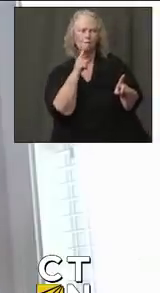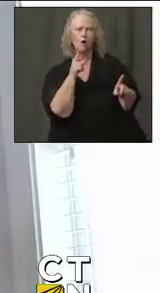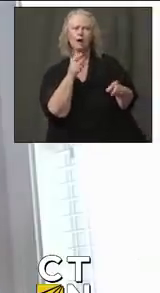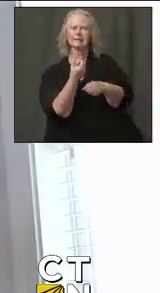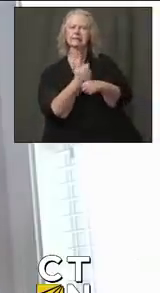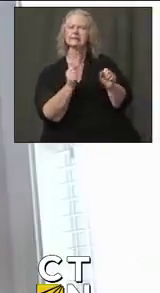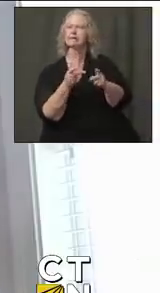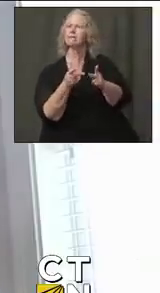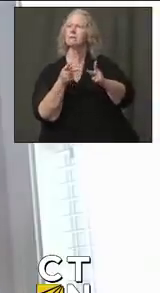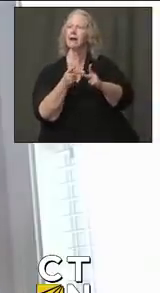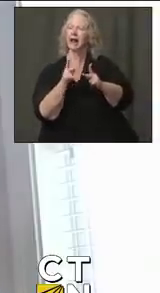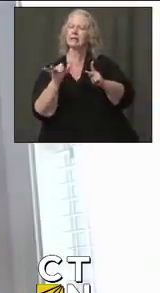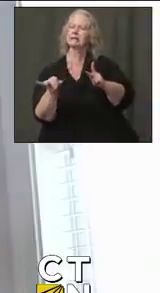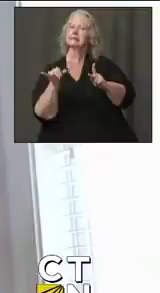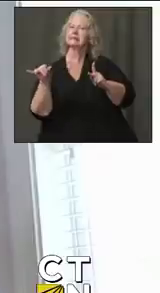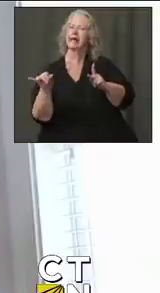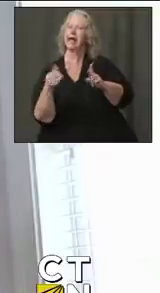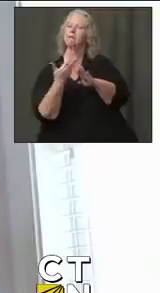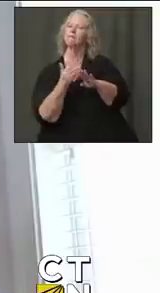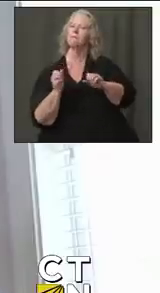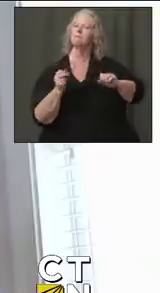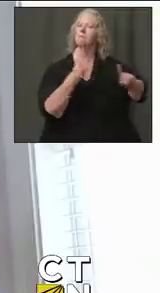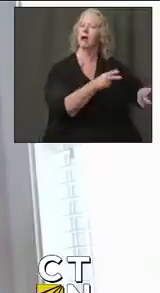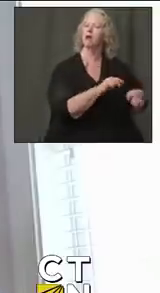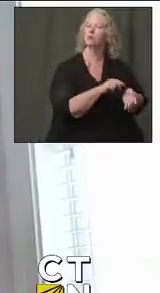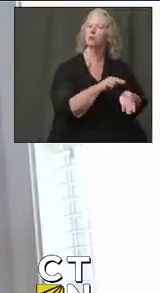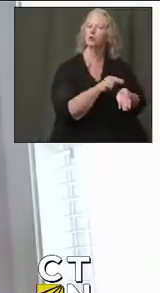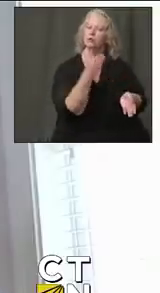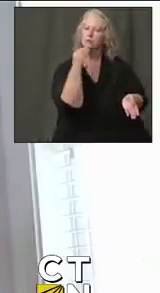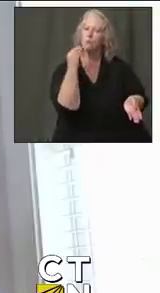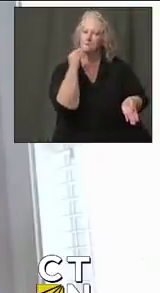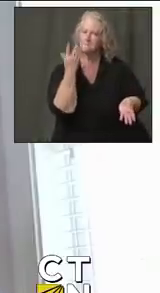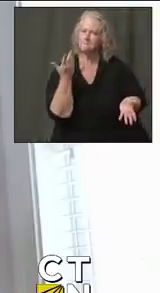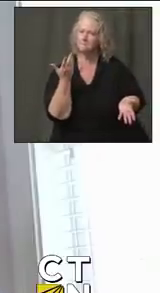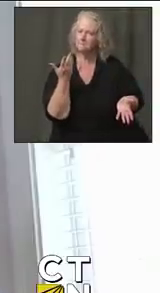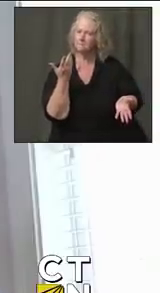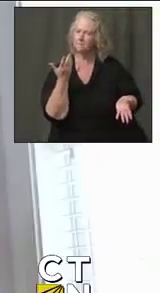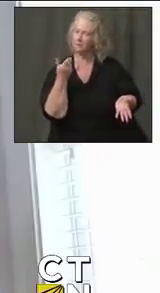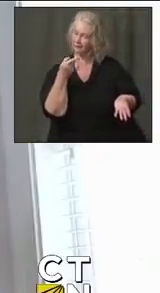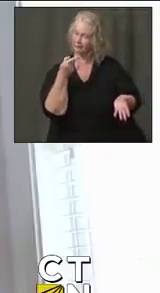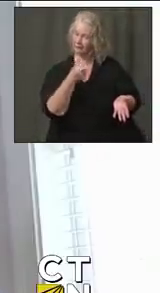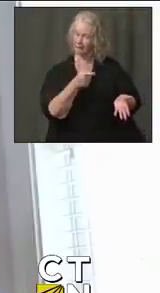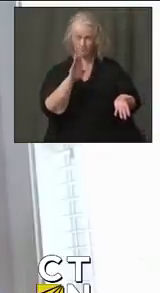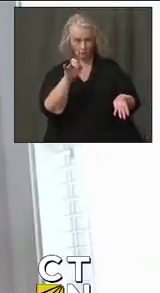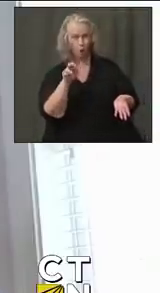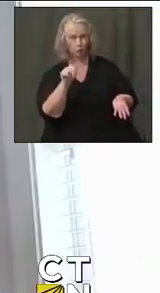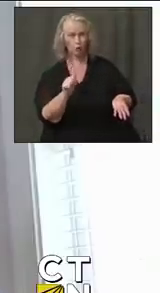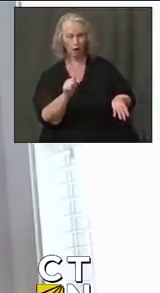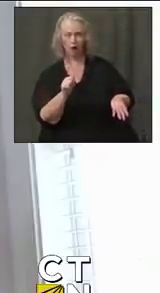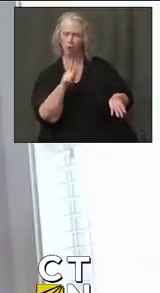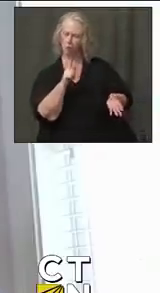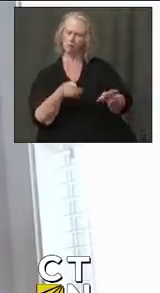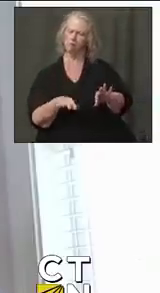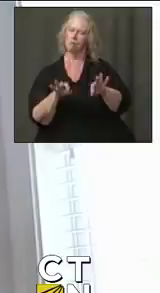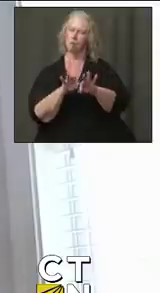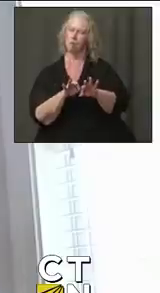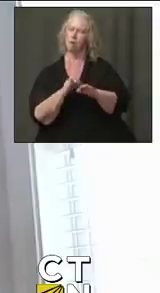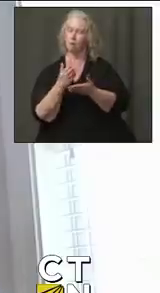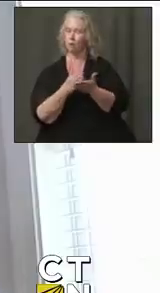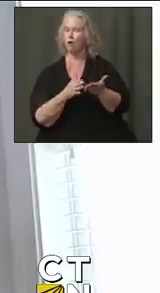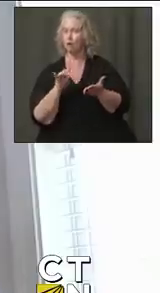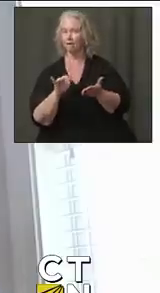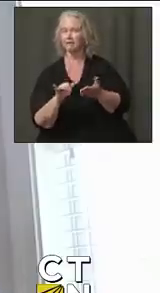a place to go that was especially equipped to manage the complications of COVID. Barbara was a key part of that